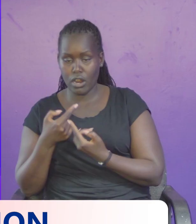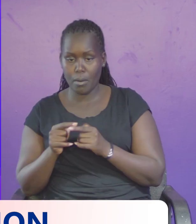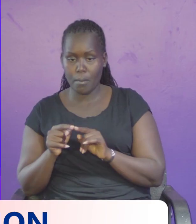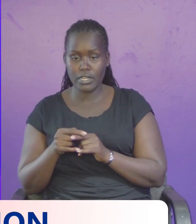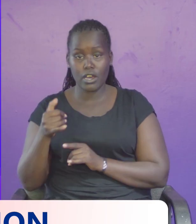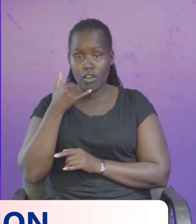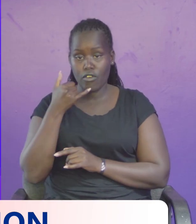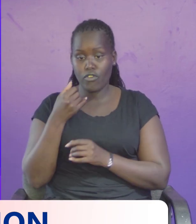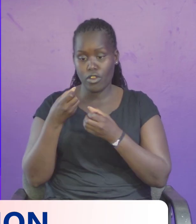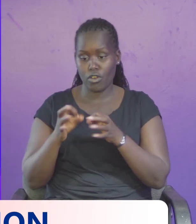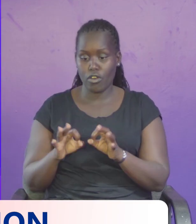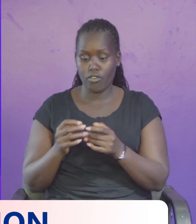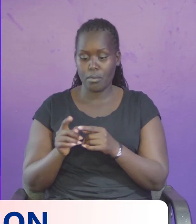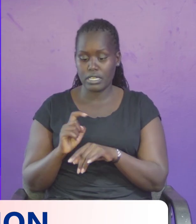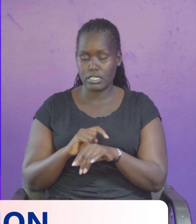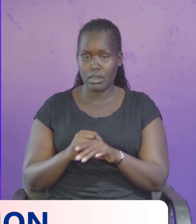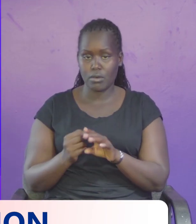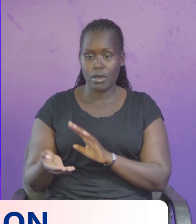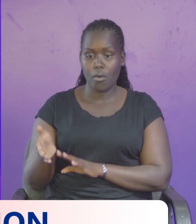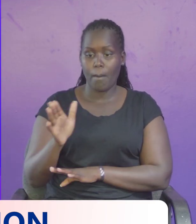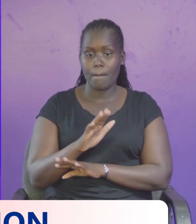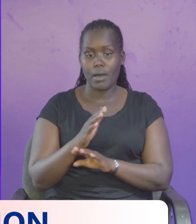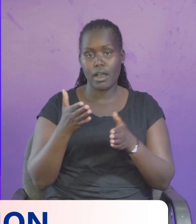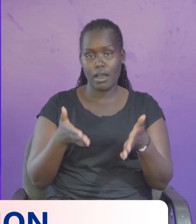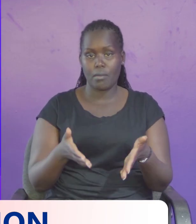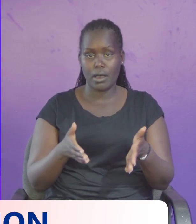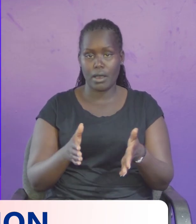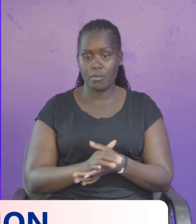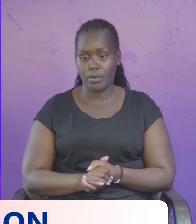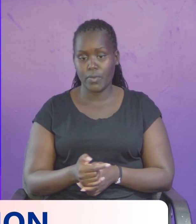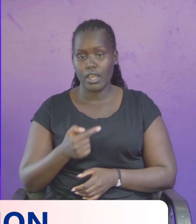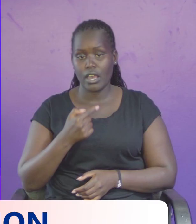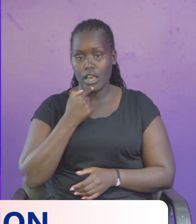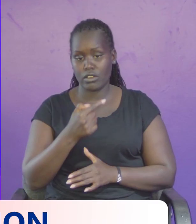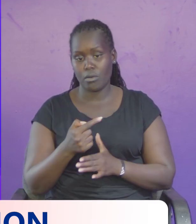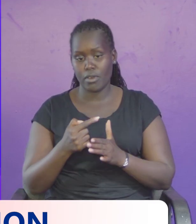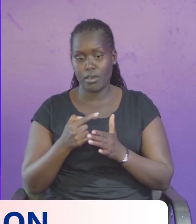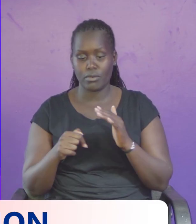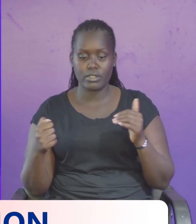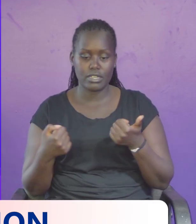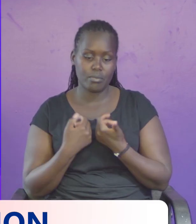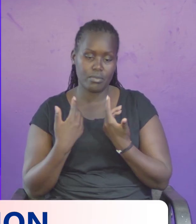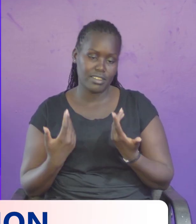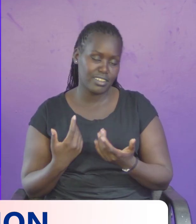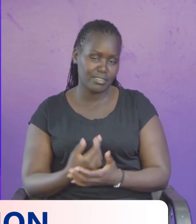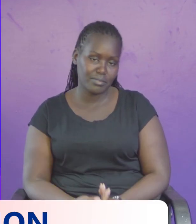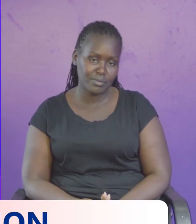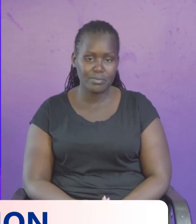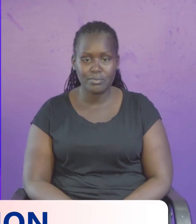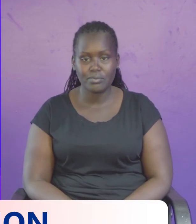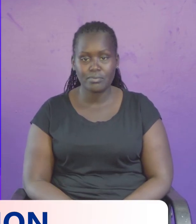know it's just a matter of time. He'll come on studio here. Atuambie kilimrambaje.